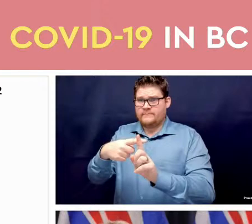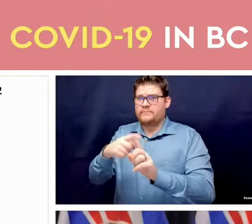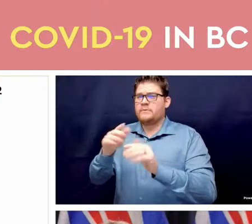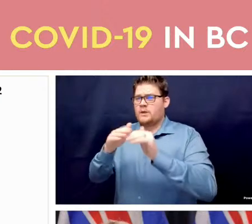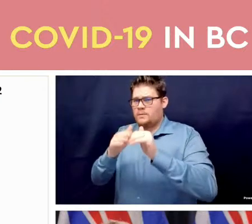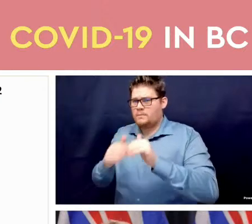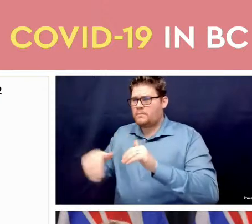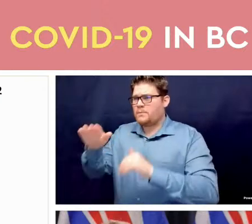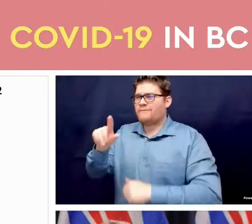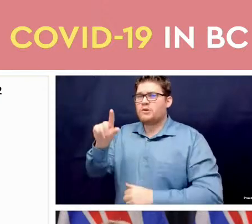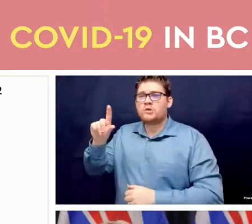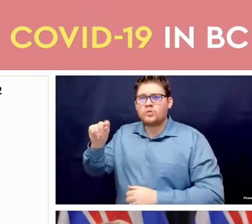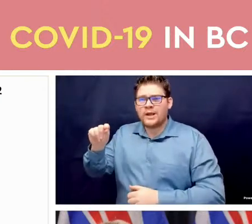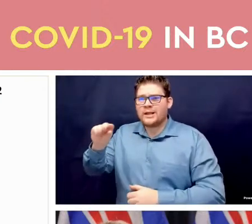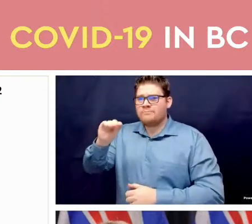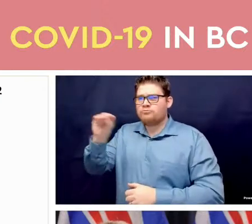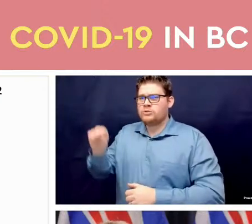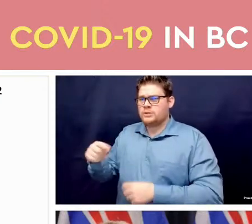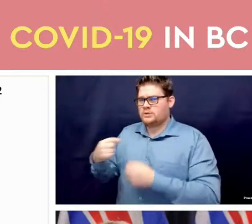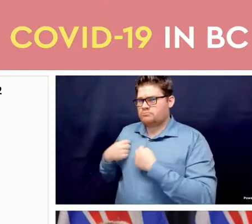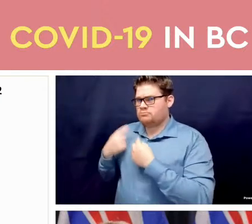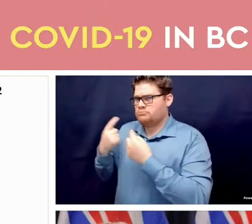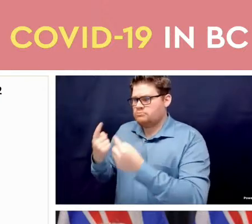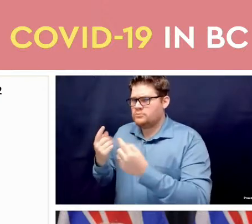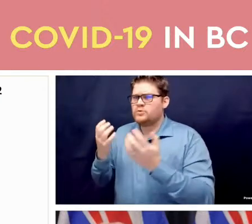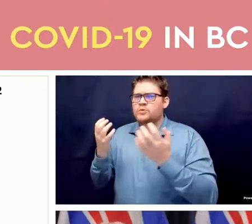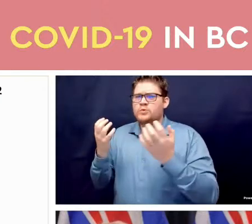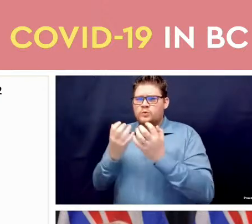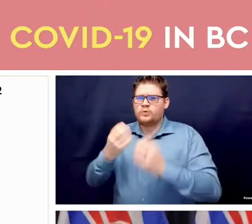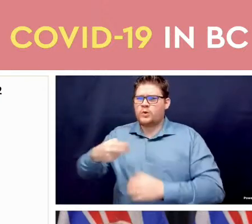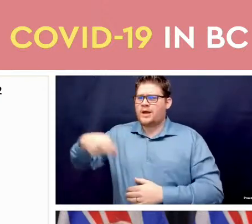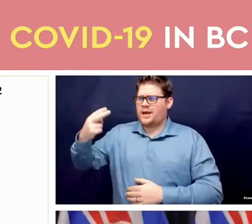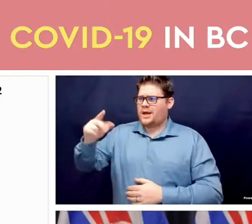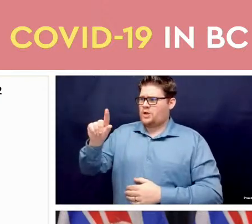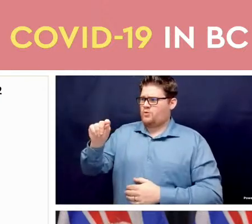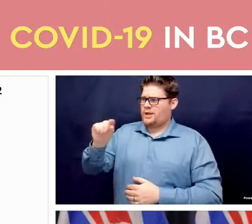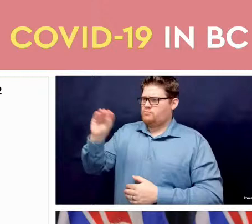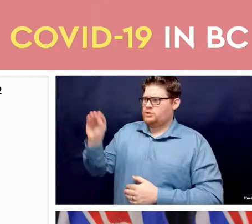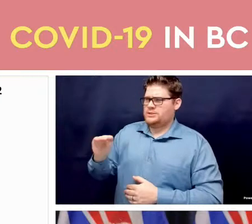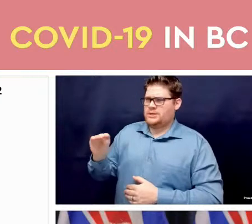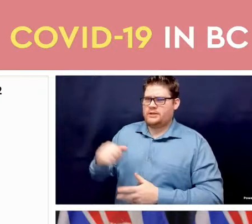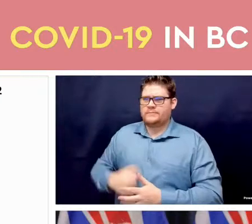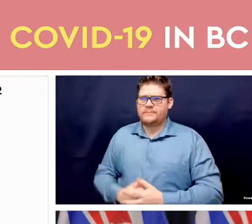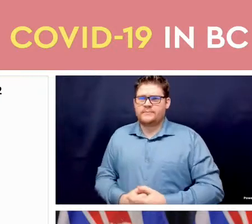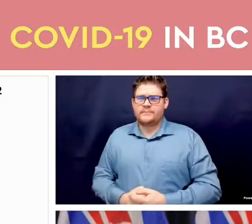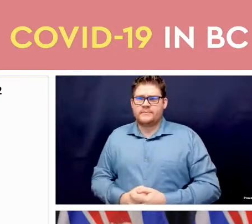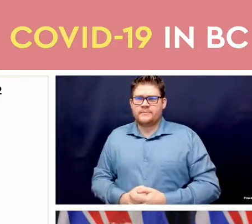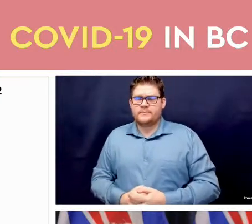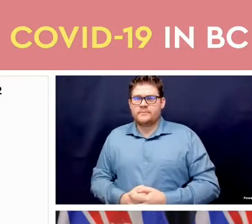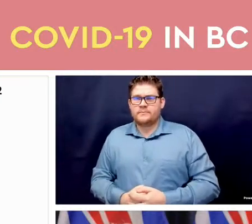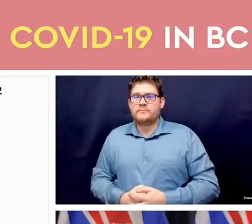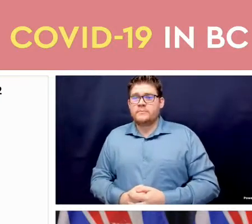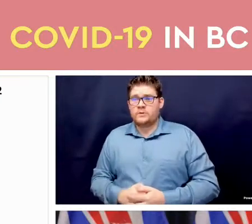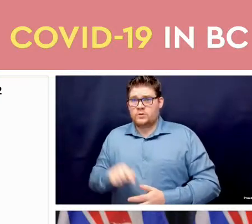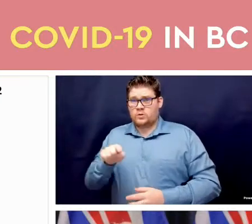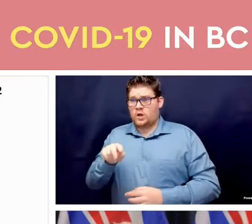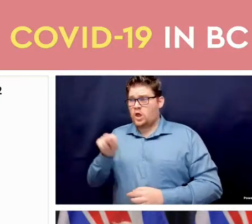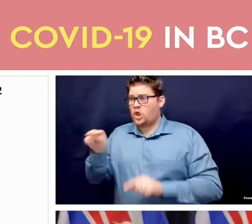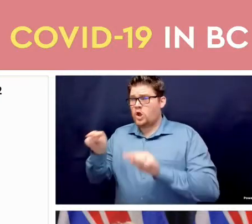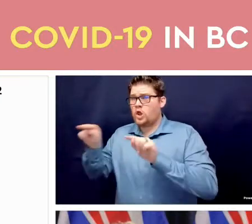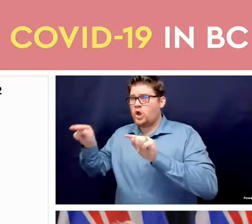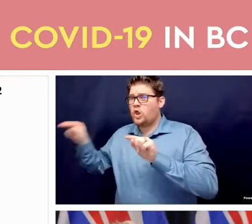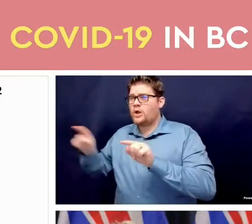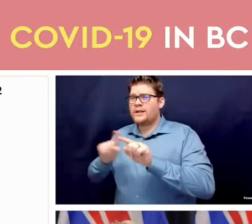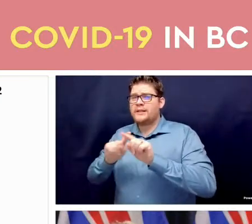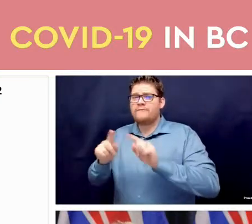positivity and in the numbers of cases are PCR positives. And if we look at other jurisdictions in Canada, we see that Ontario